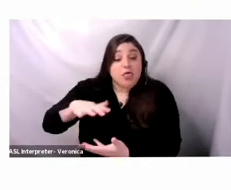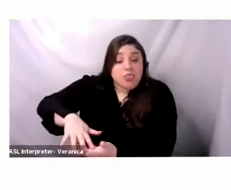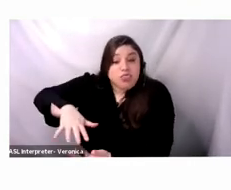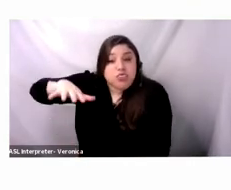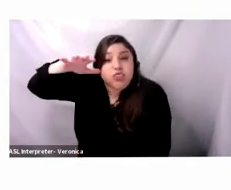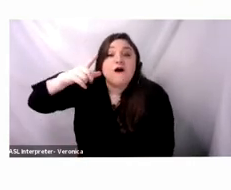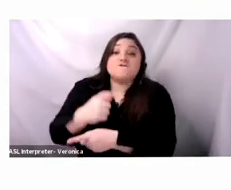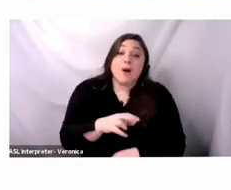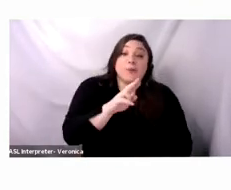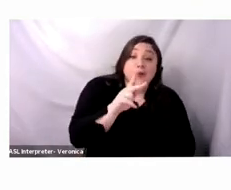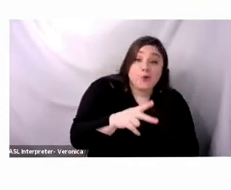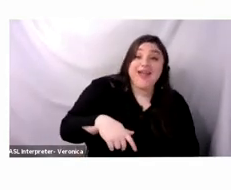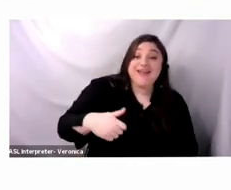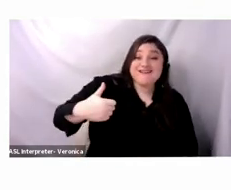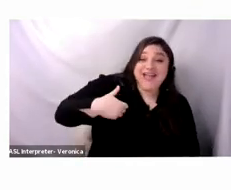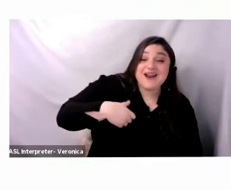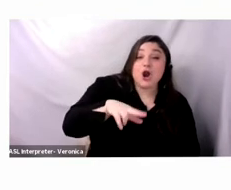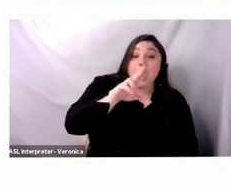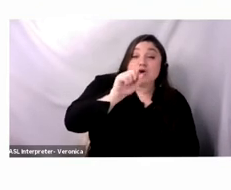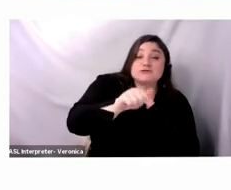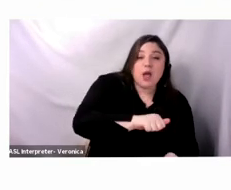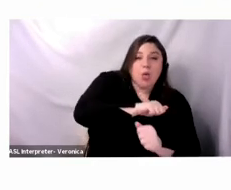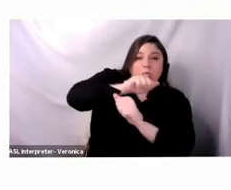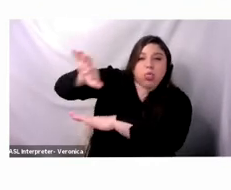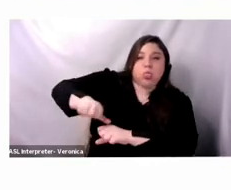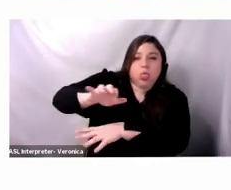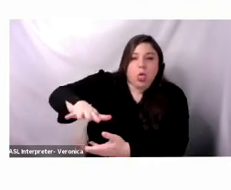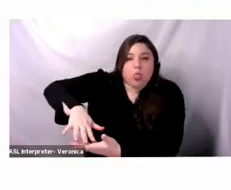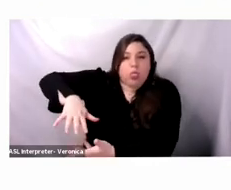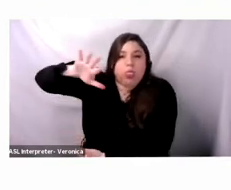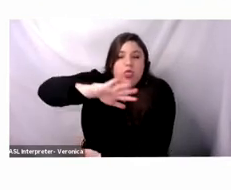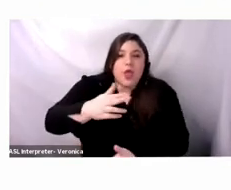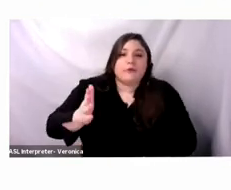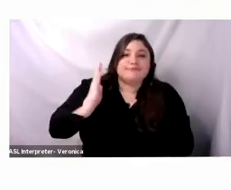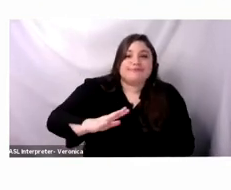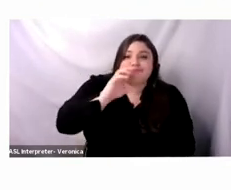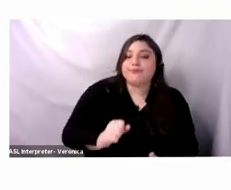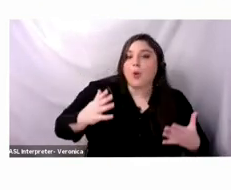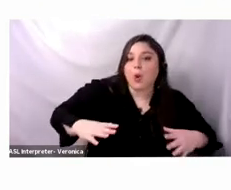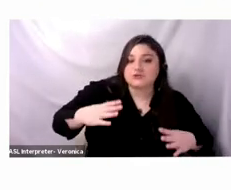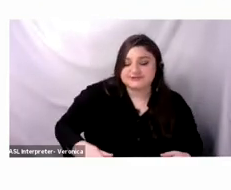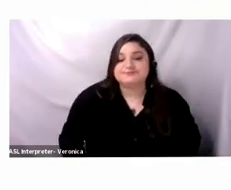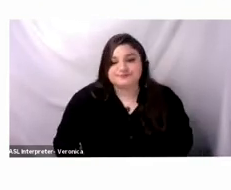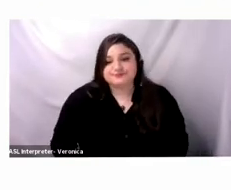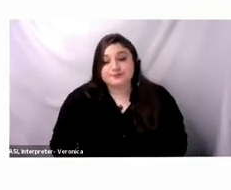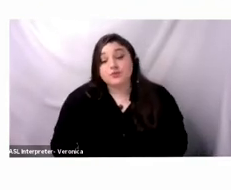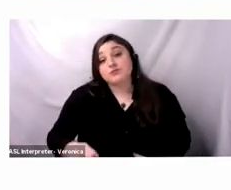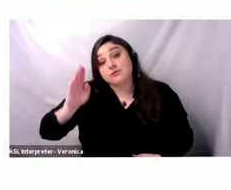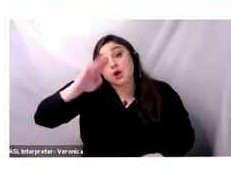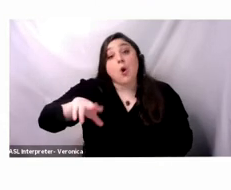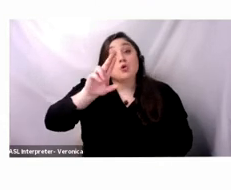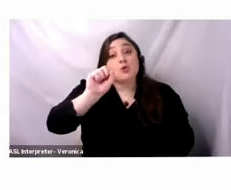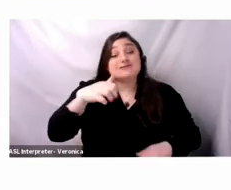other countries. This includes used clothing. Ghana is the second largest importer of used clothing in the world.